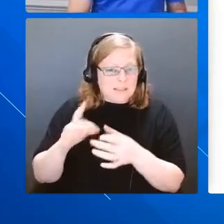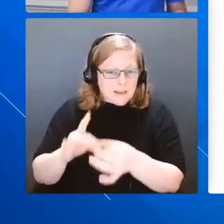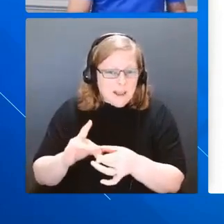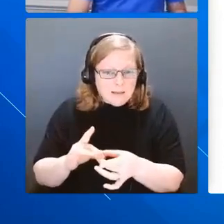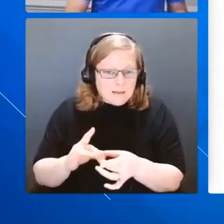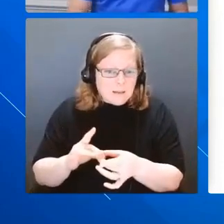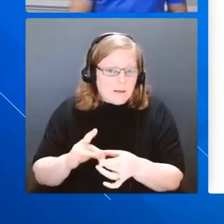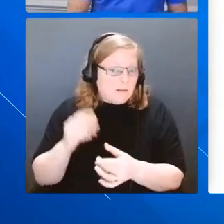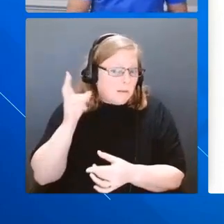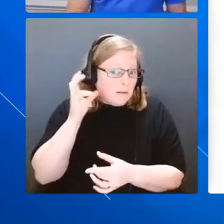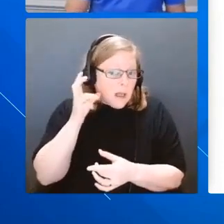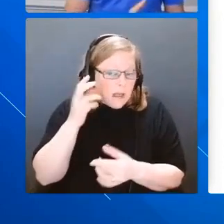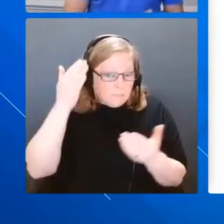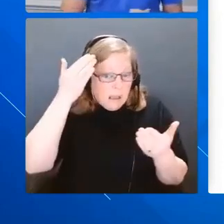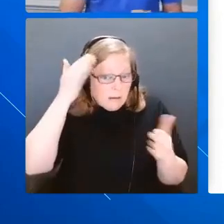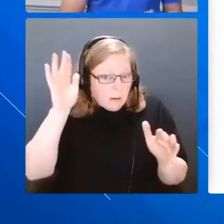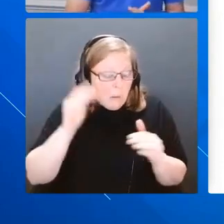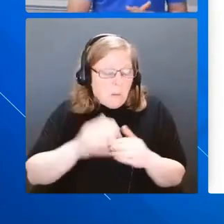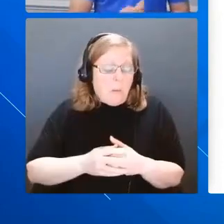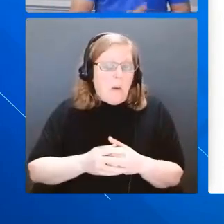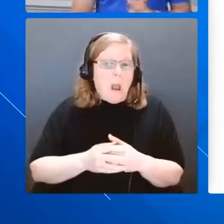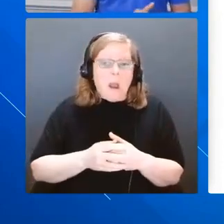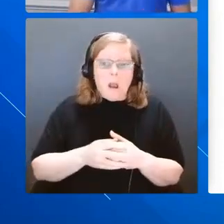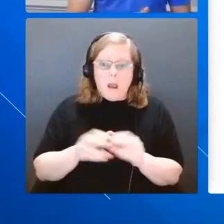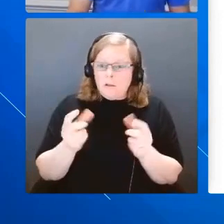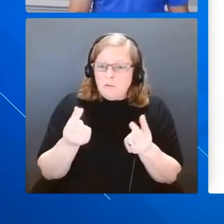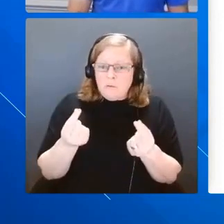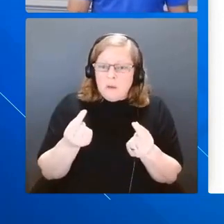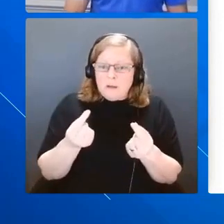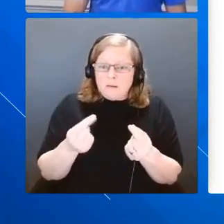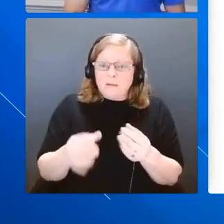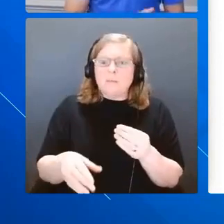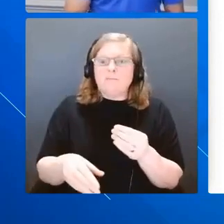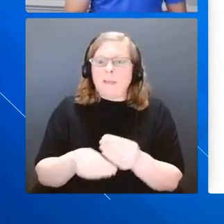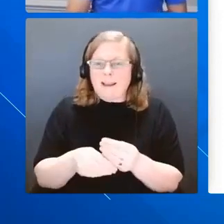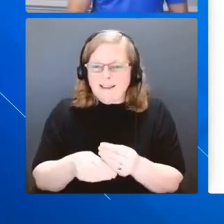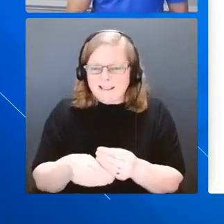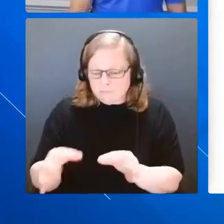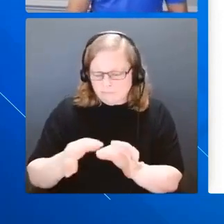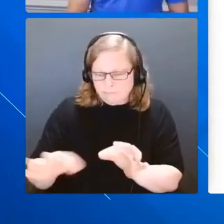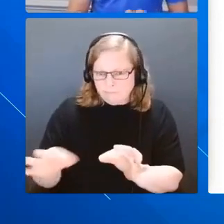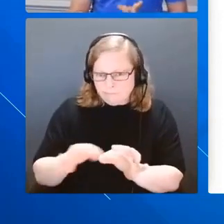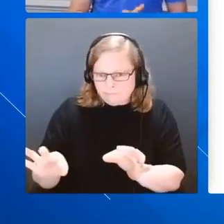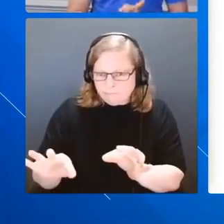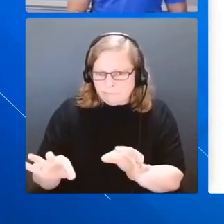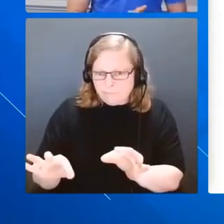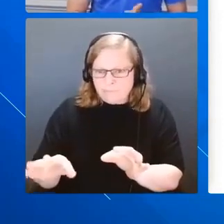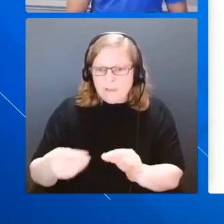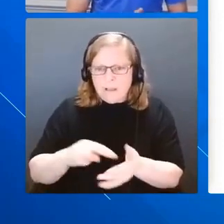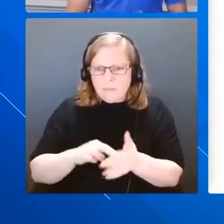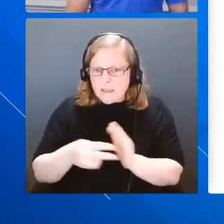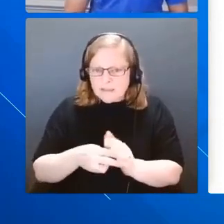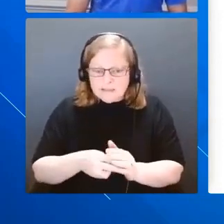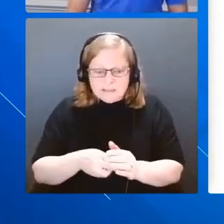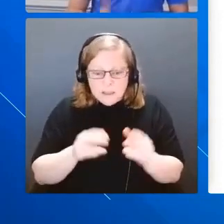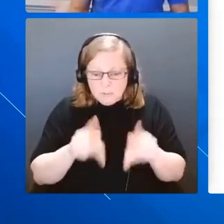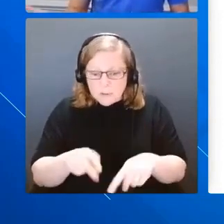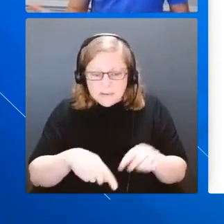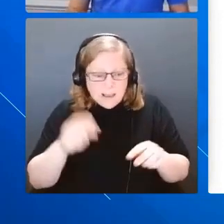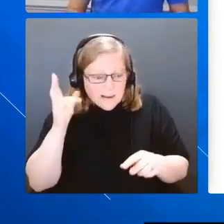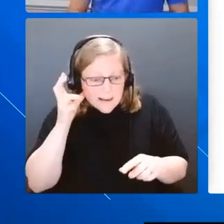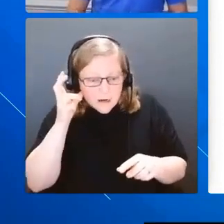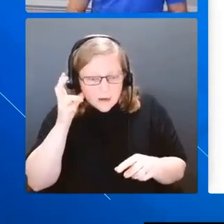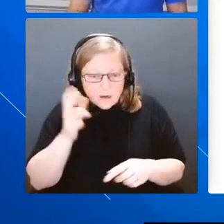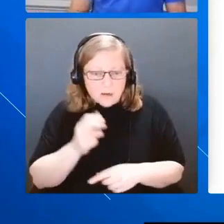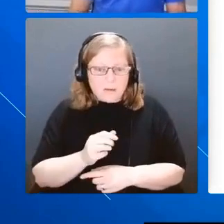hearing disability. Closed captions allow someone who can't hear your content to understand what's being said. It's not just deaf. Think about the